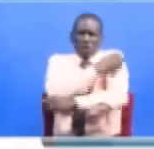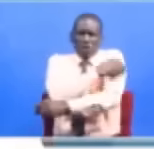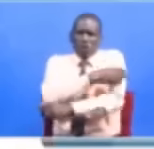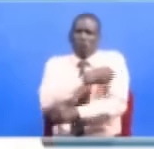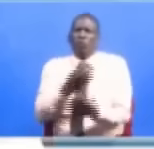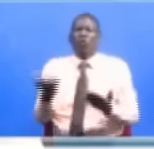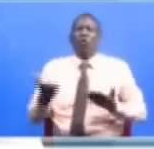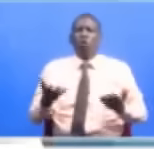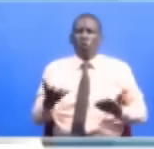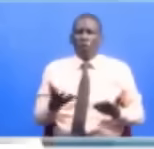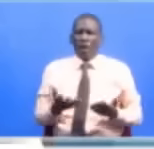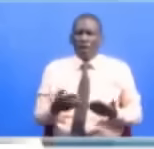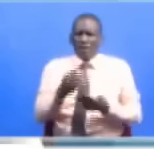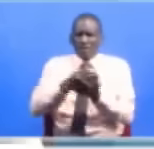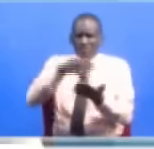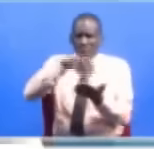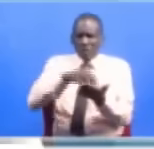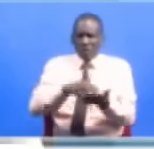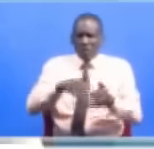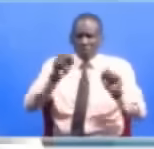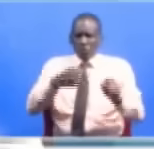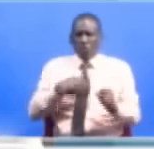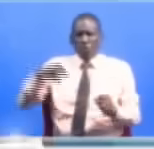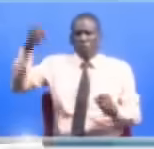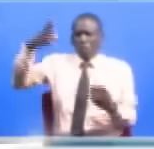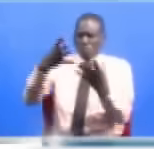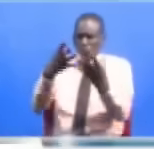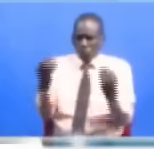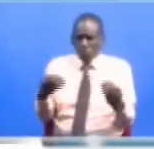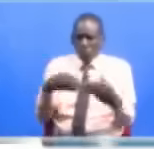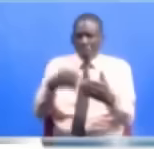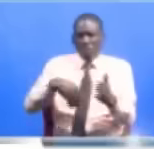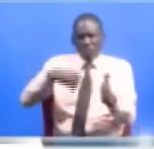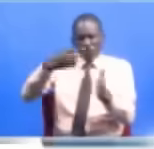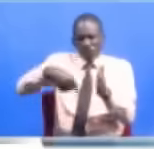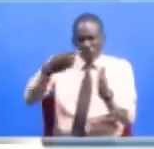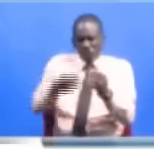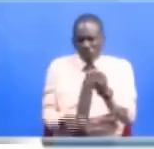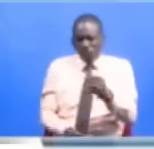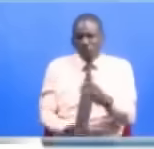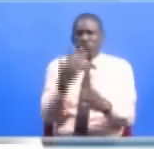where in some cases there might be a blackout, and before the generators come out,